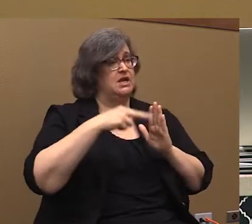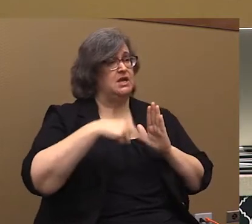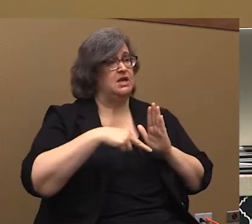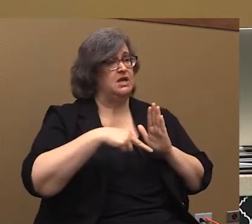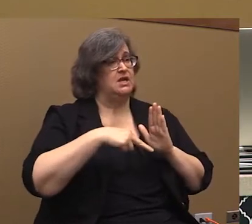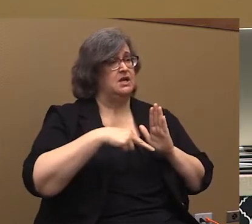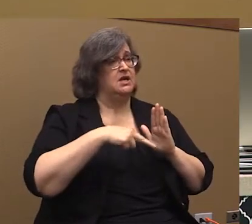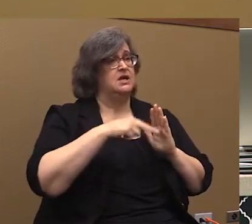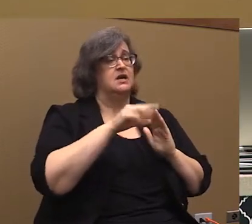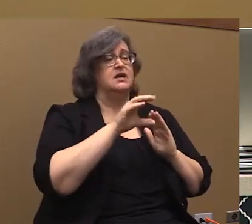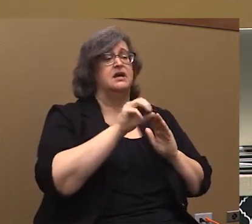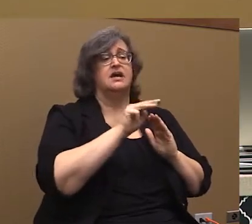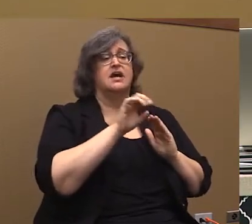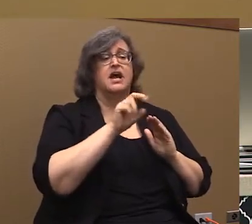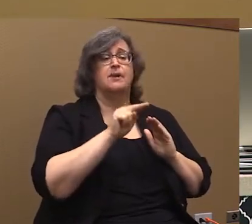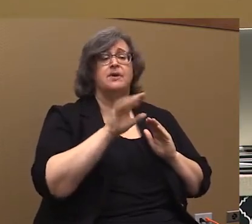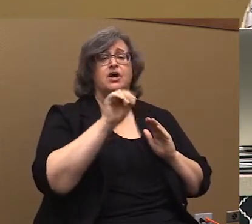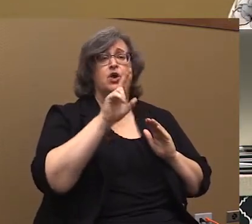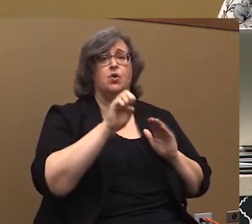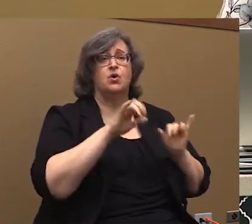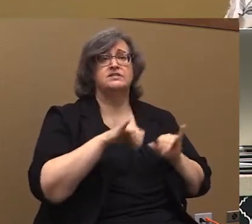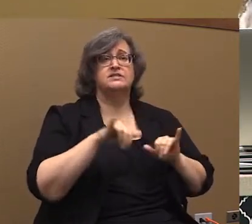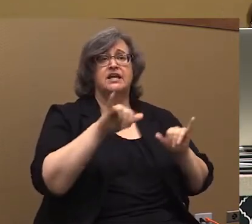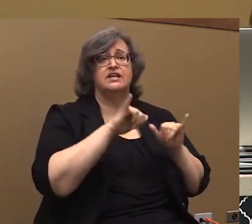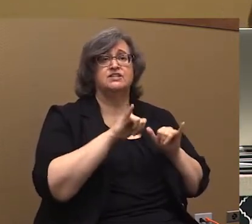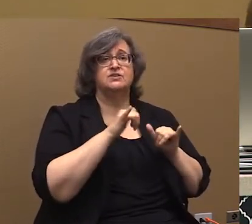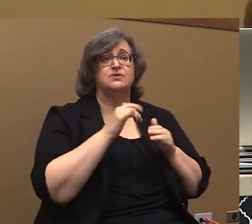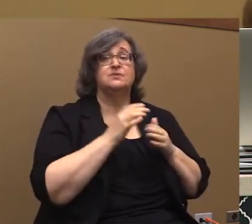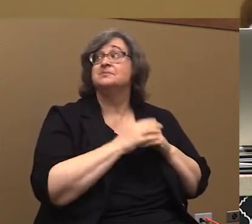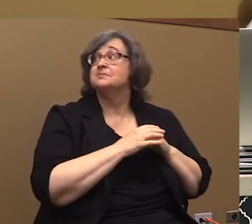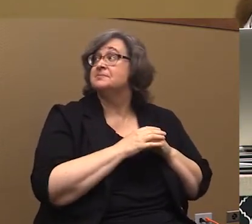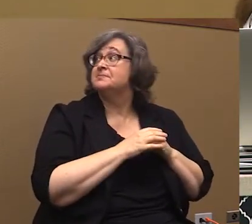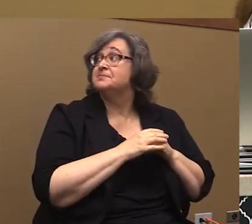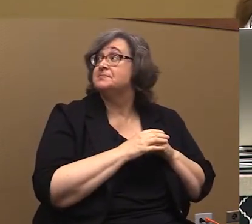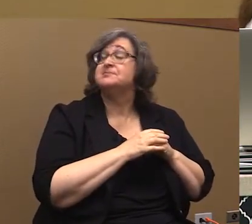took a look at the different reading